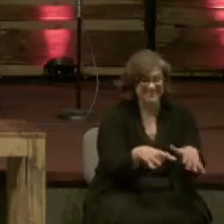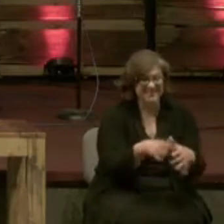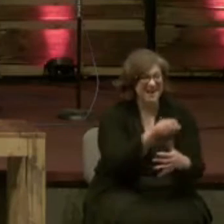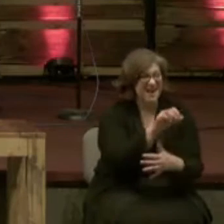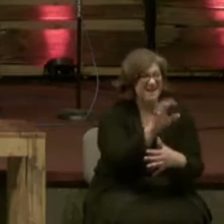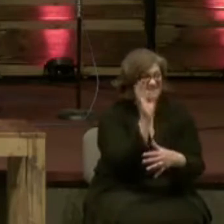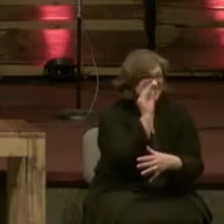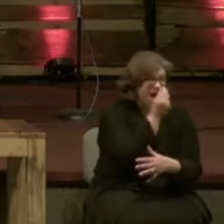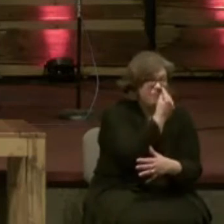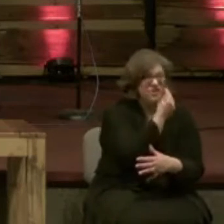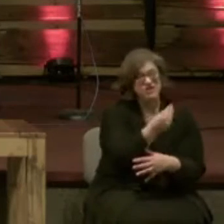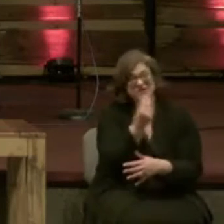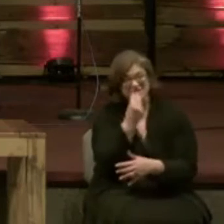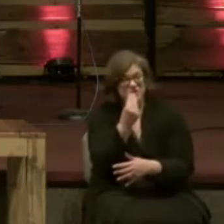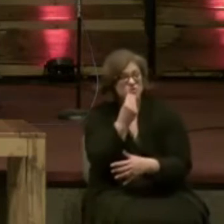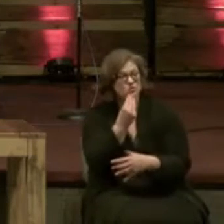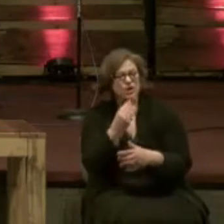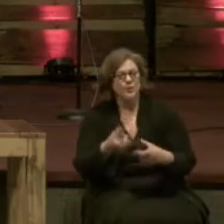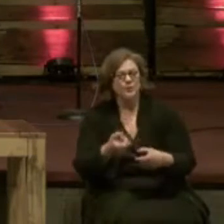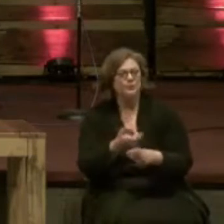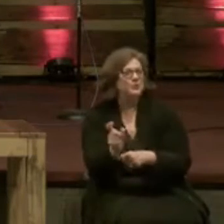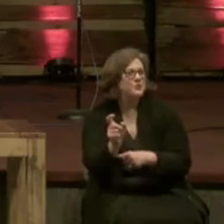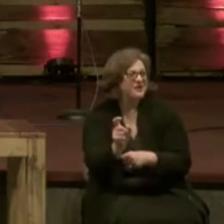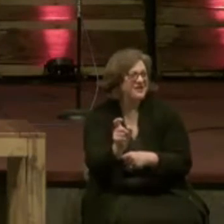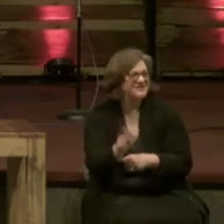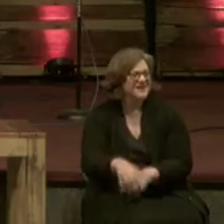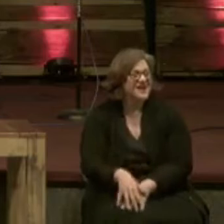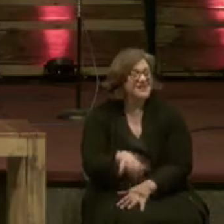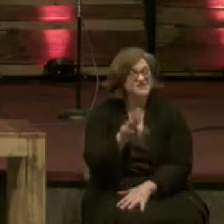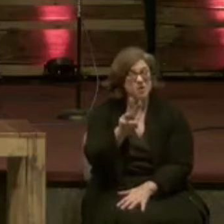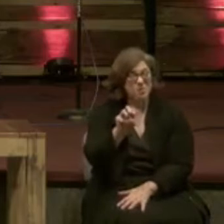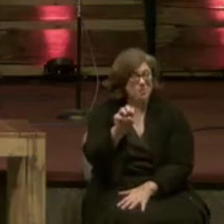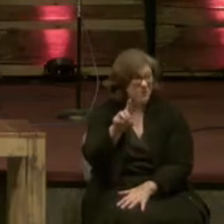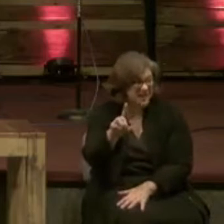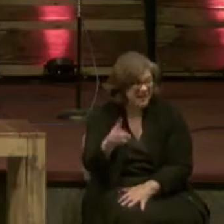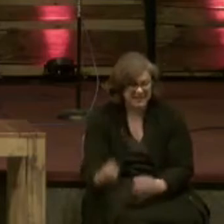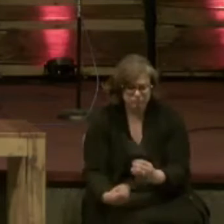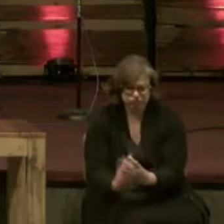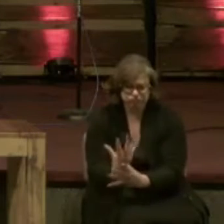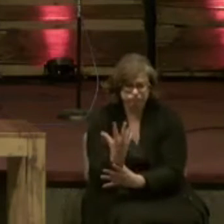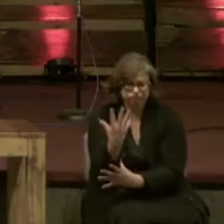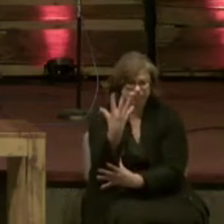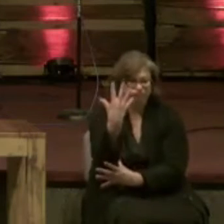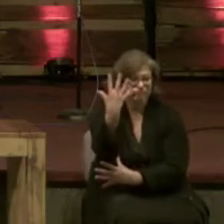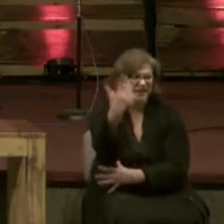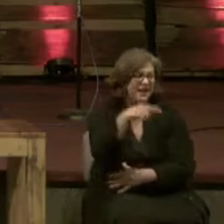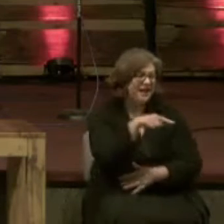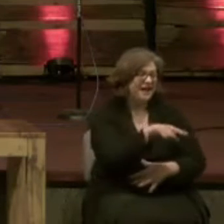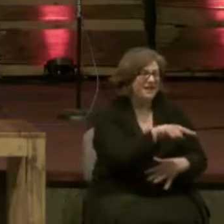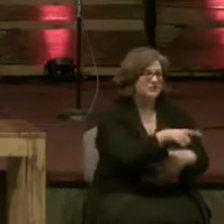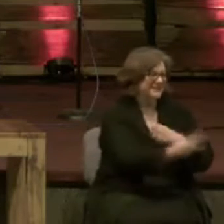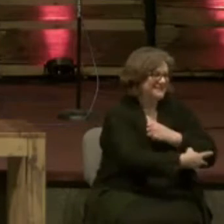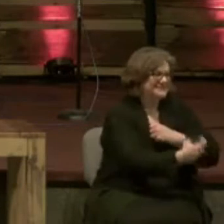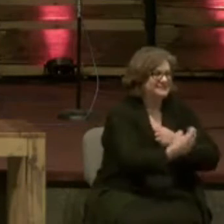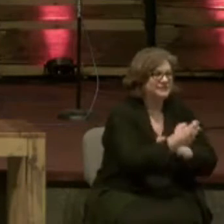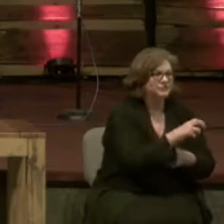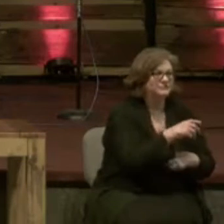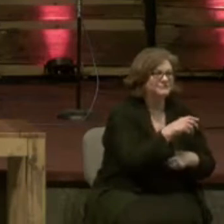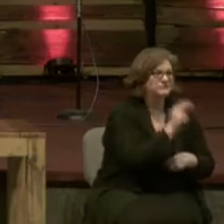seed, it fell on good soil, and it produced a good crop, a crop that was so much bigger than what had been shared